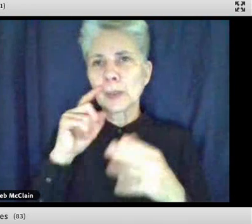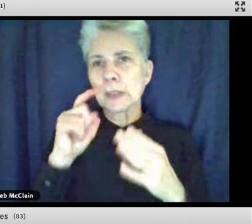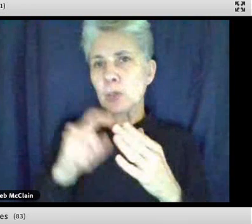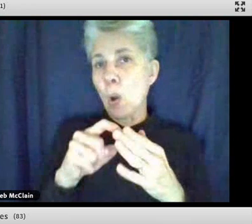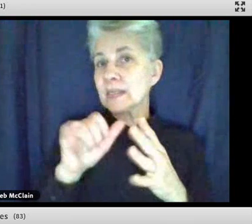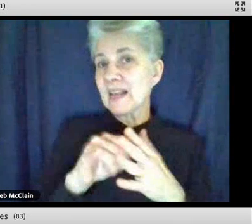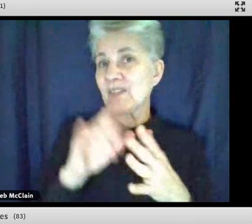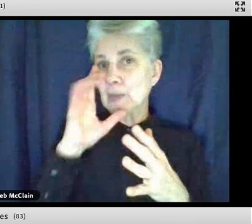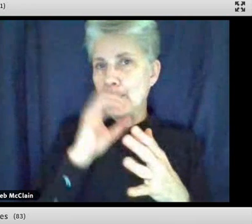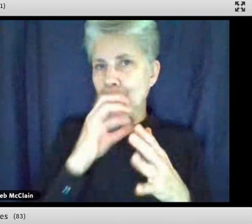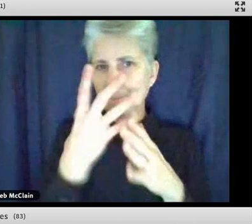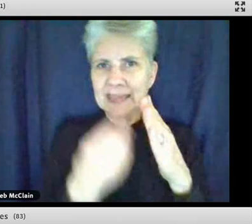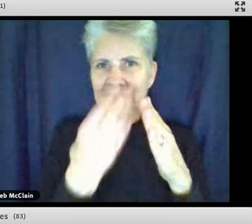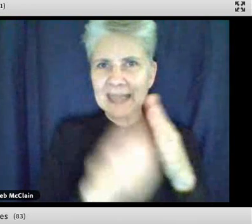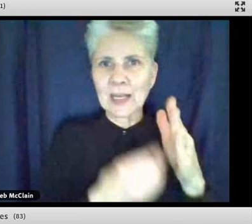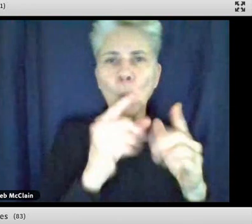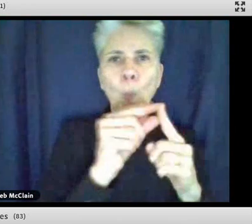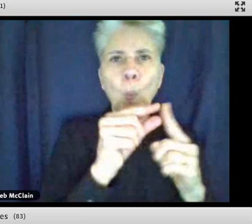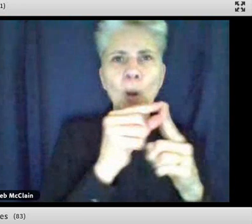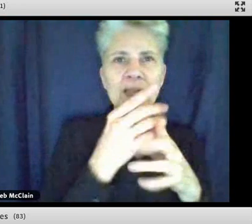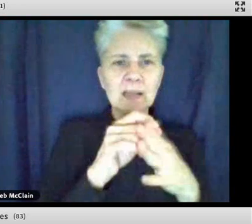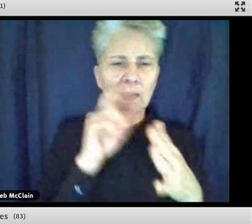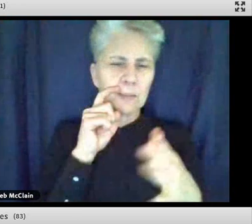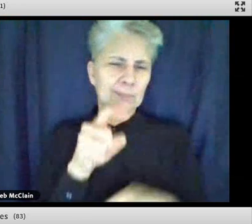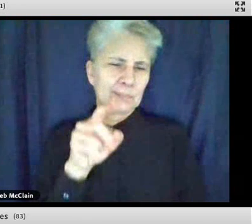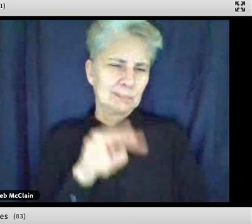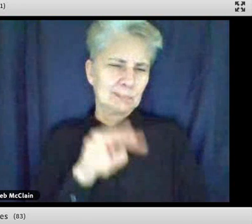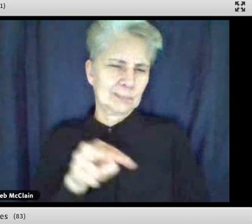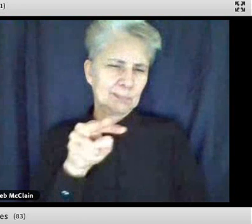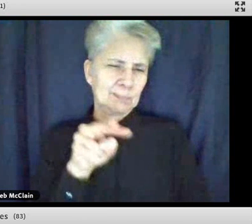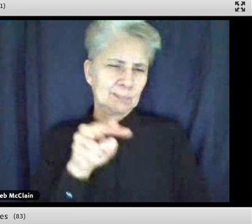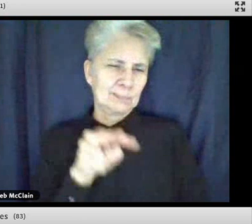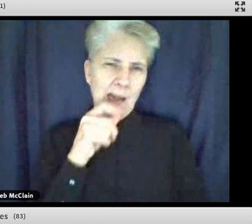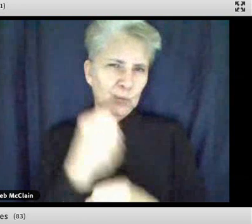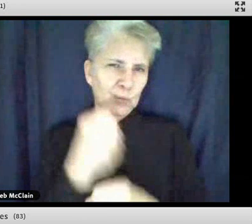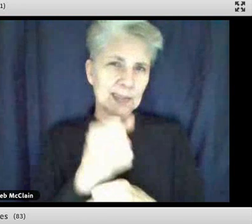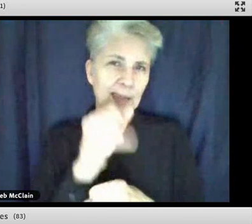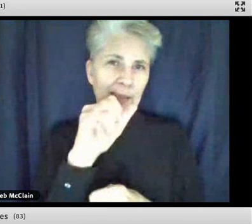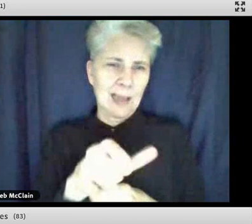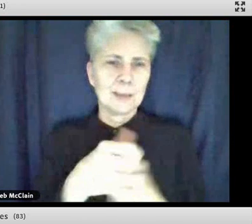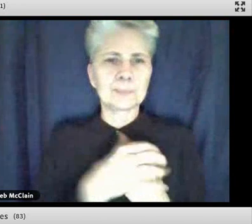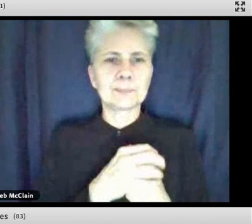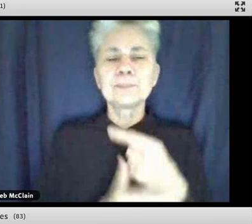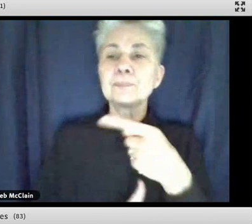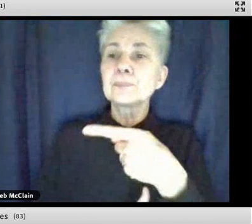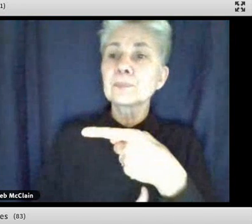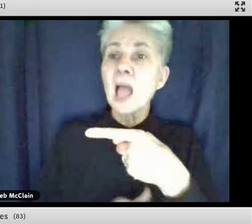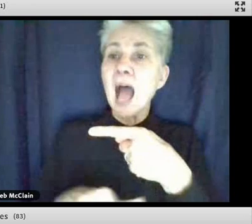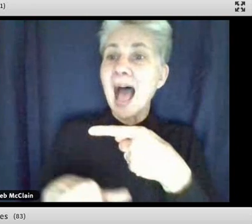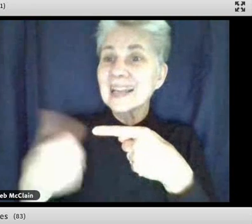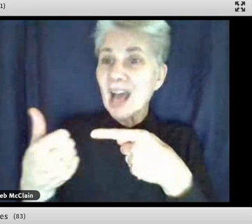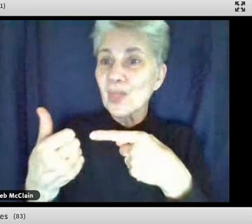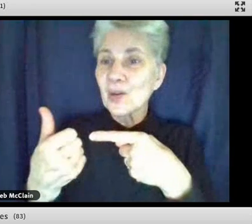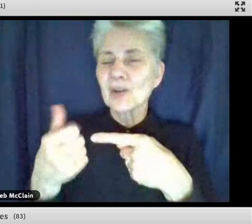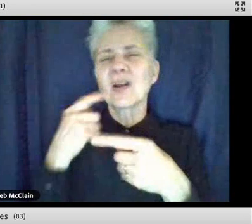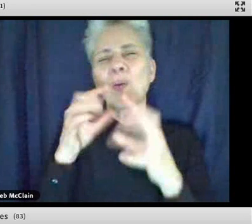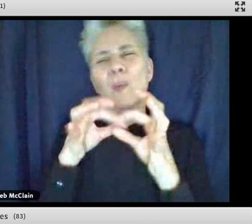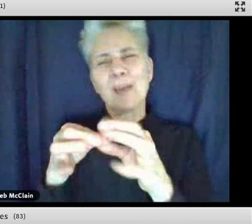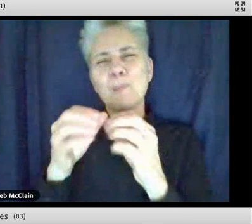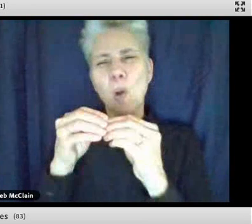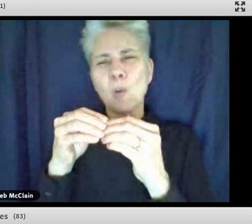missing words, different things like that, I'm less trustful. Another one, this is more of an academic one. It gives you a